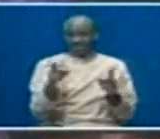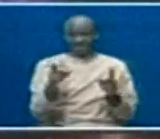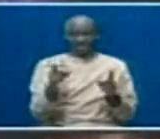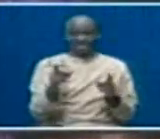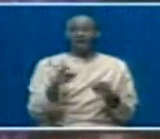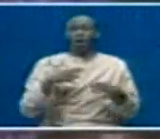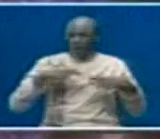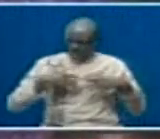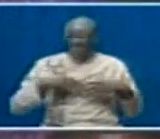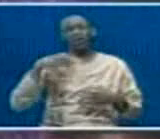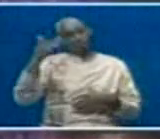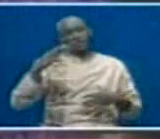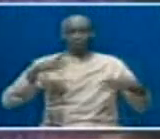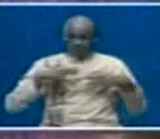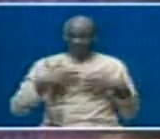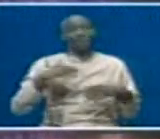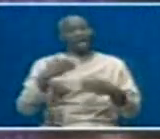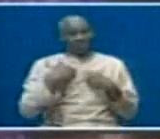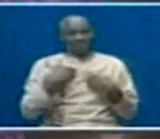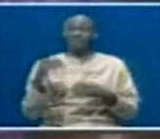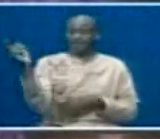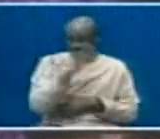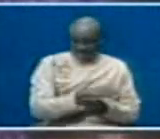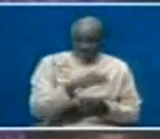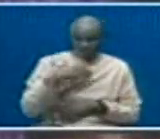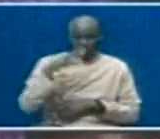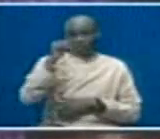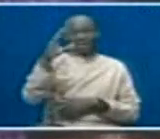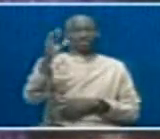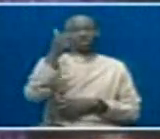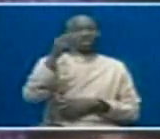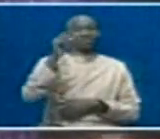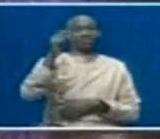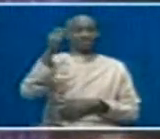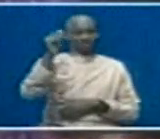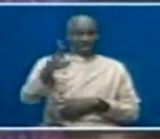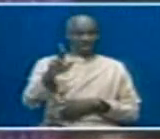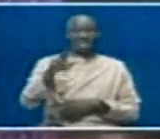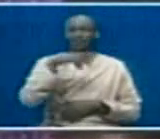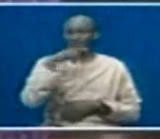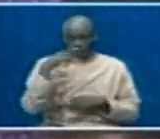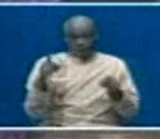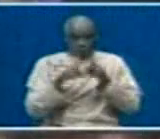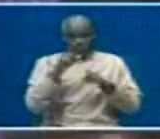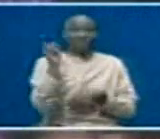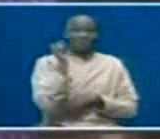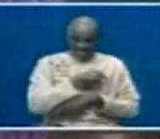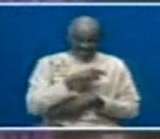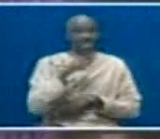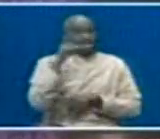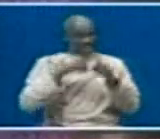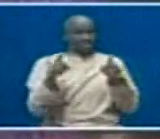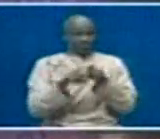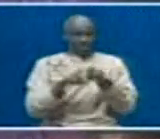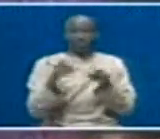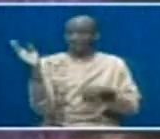every holiday that I had, I used to come back to Manchester before Ali finished. Because Ali finished also during that year. Yeah.